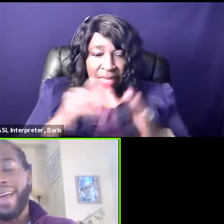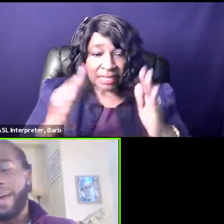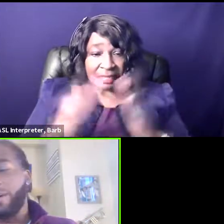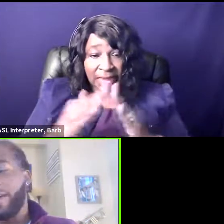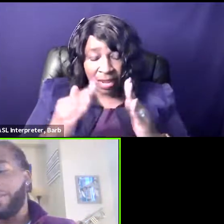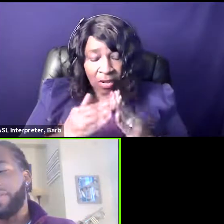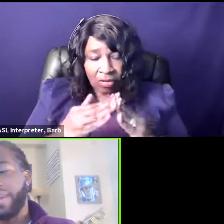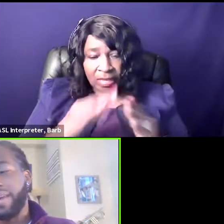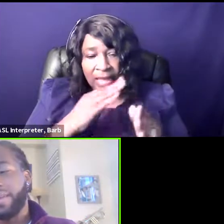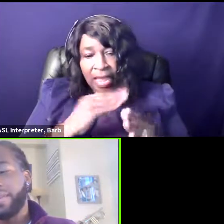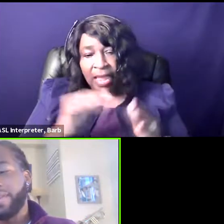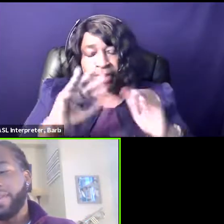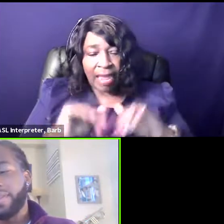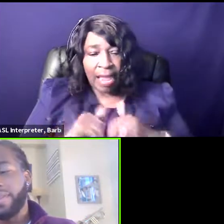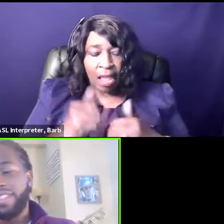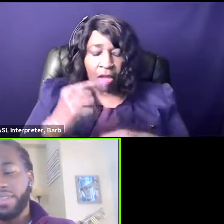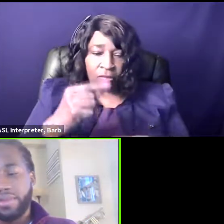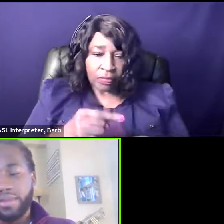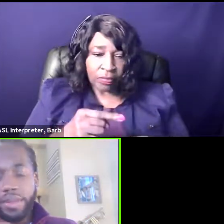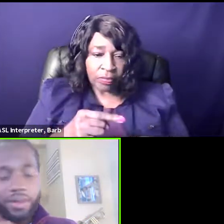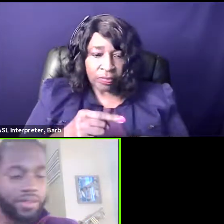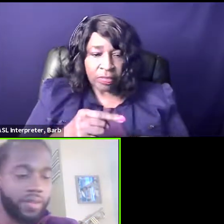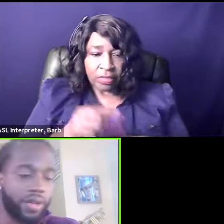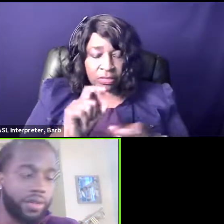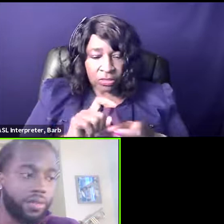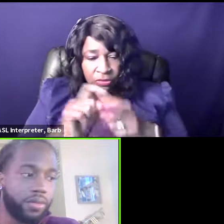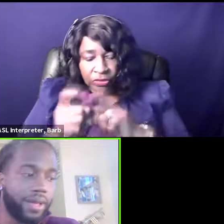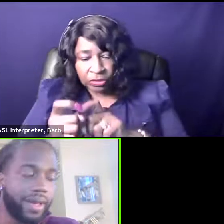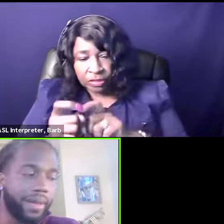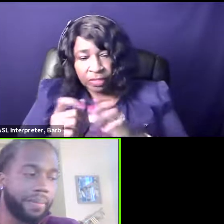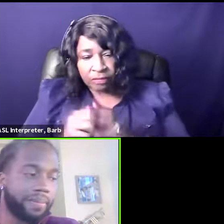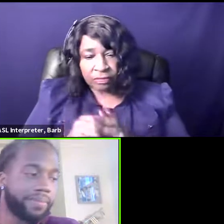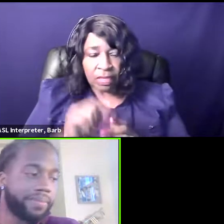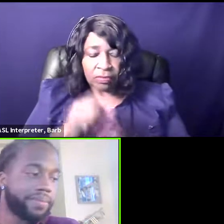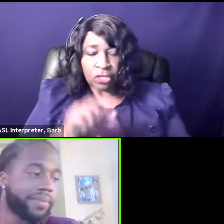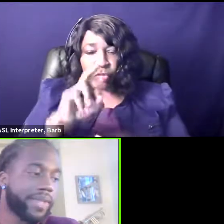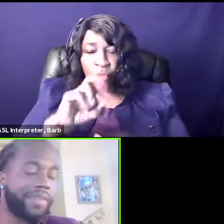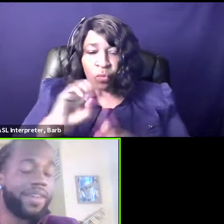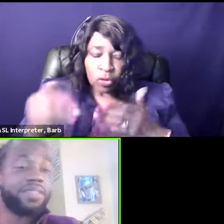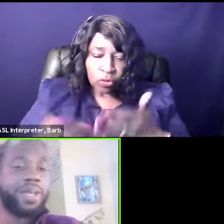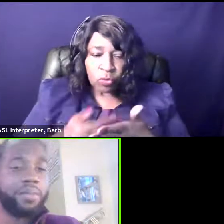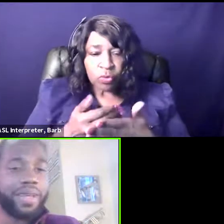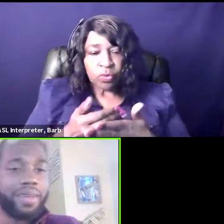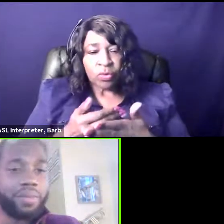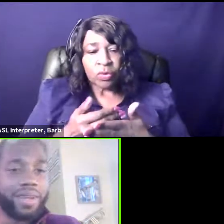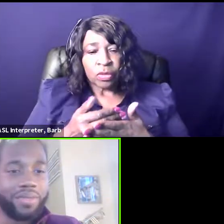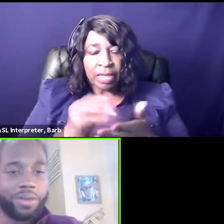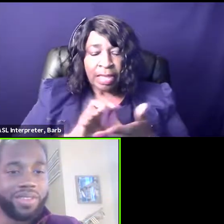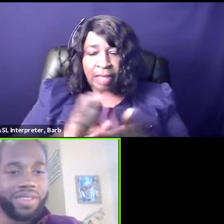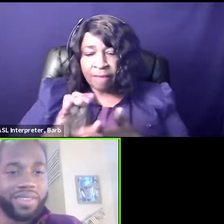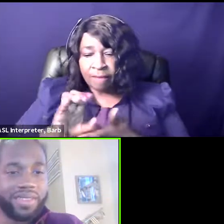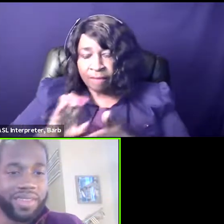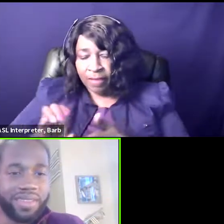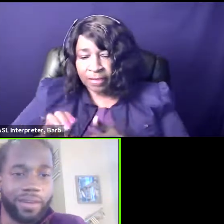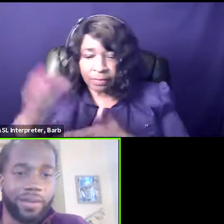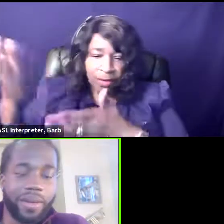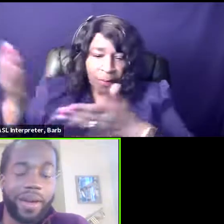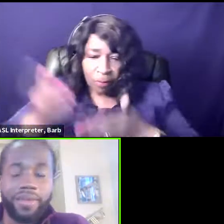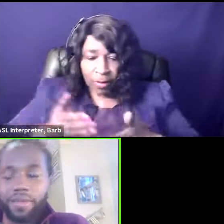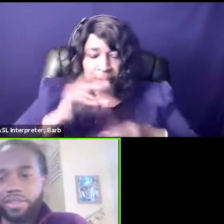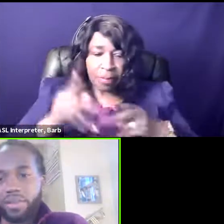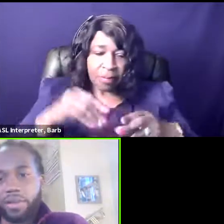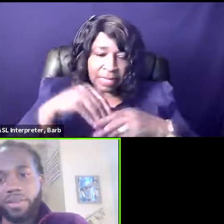and how this shift, or this renewed investment in bringing folks into the city